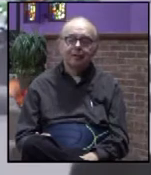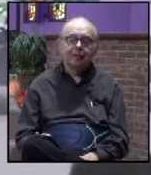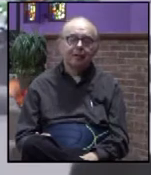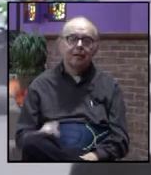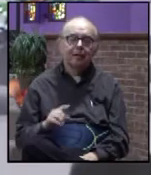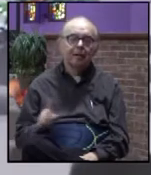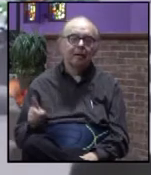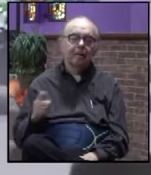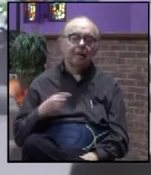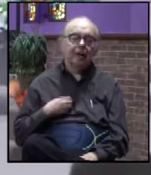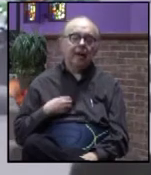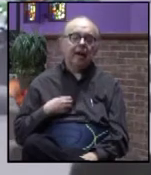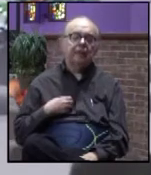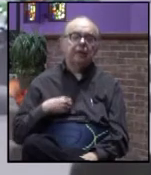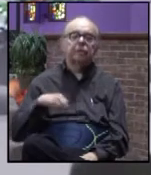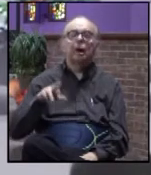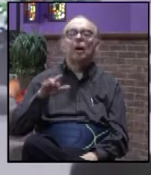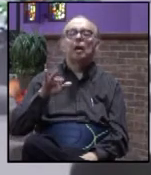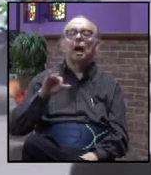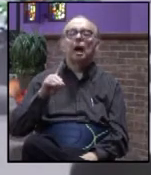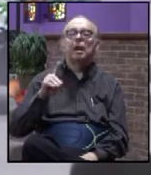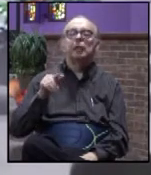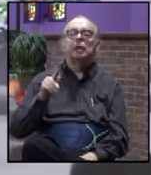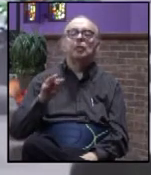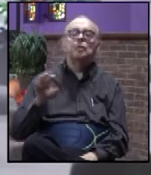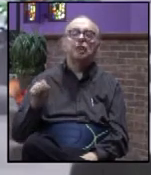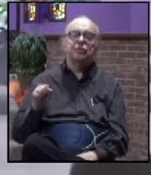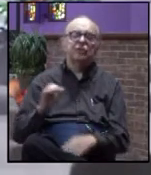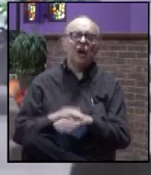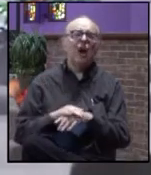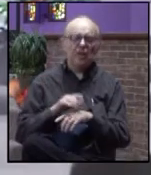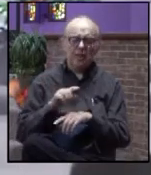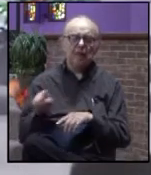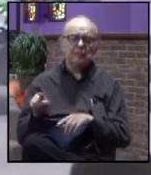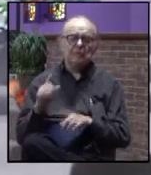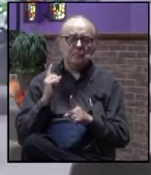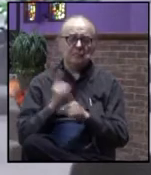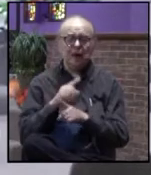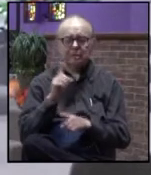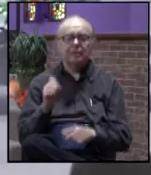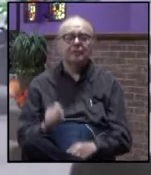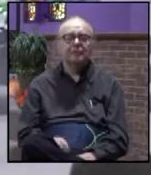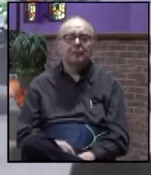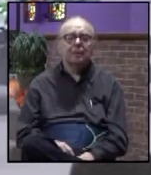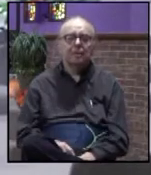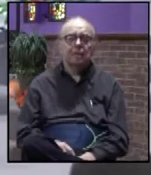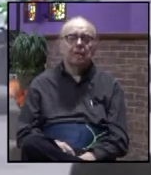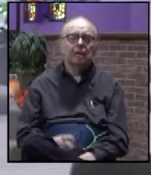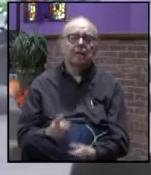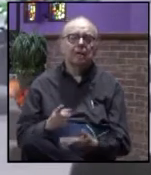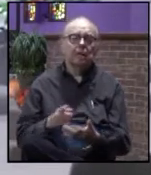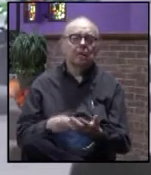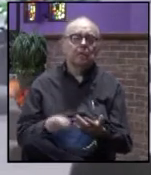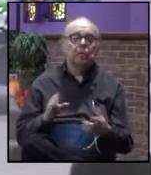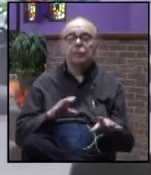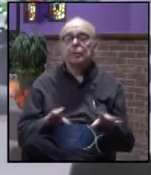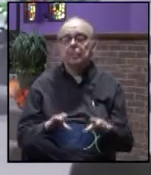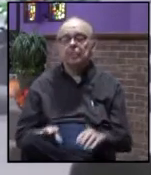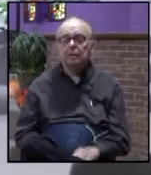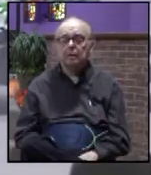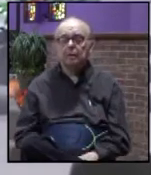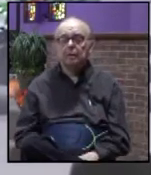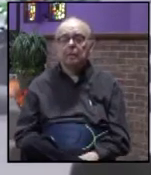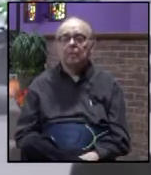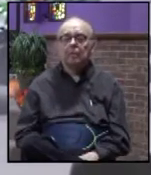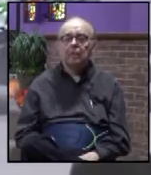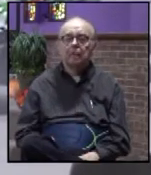they have these ridges on them, right? And so what they would do